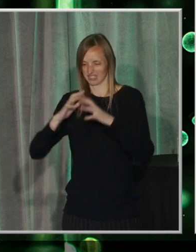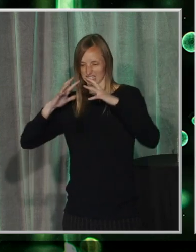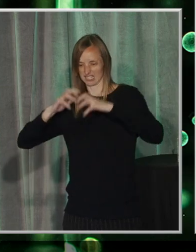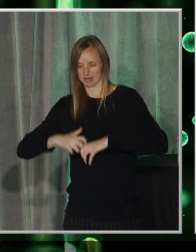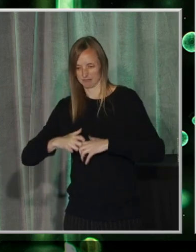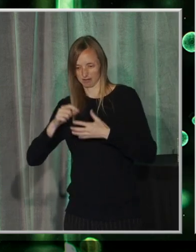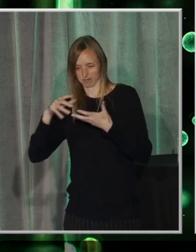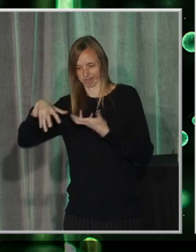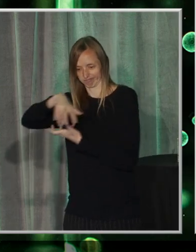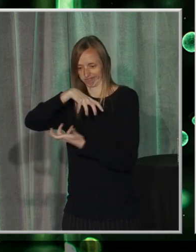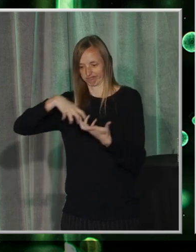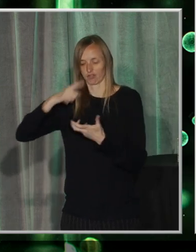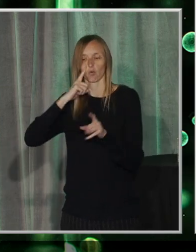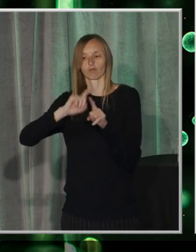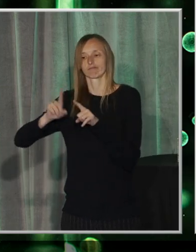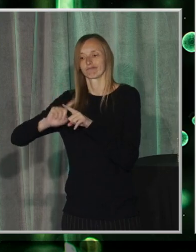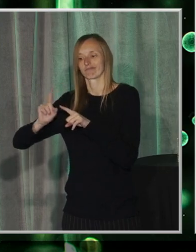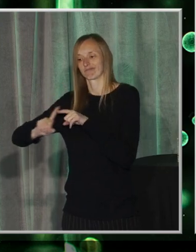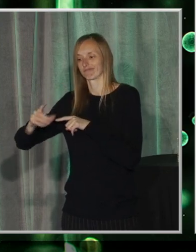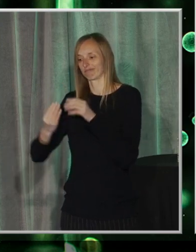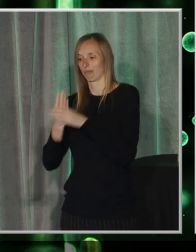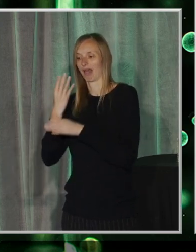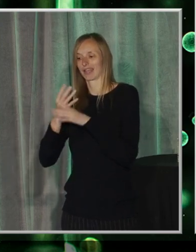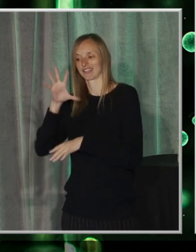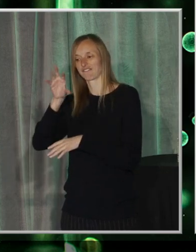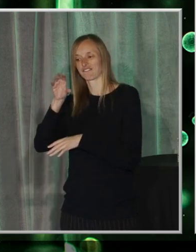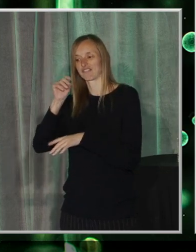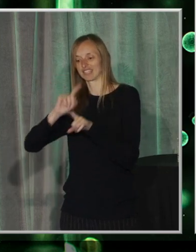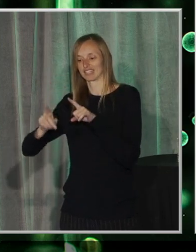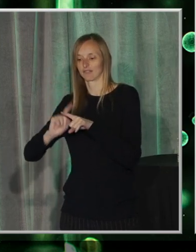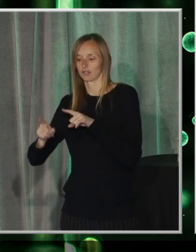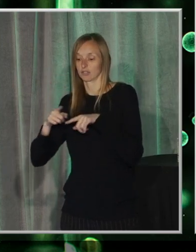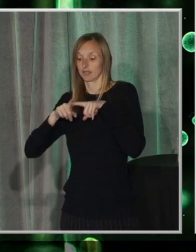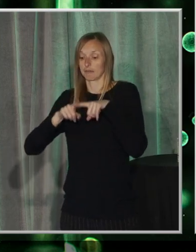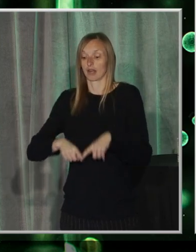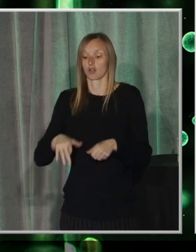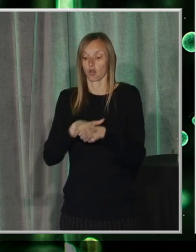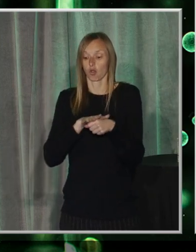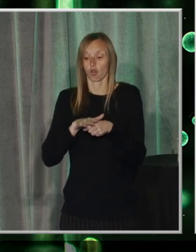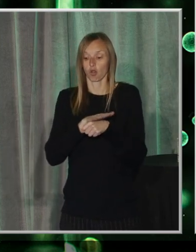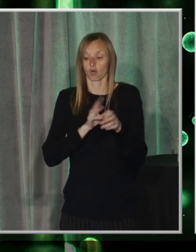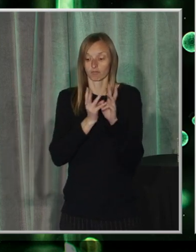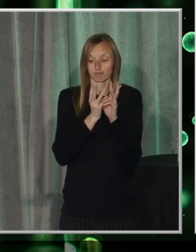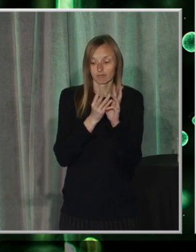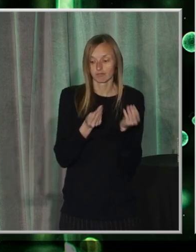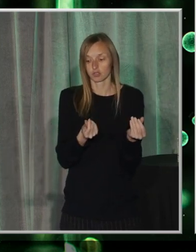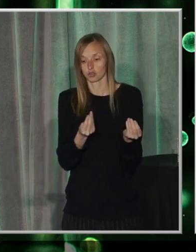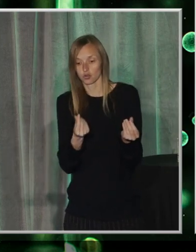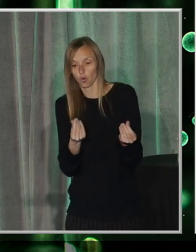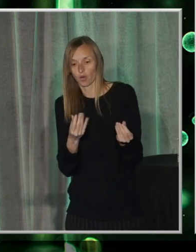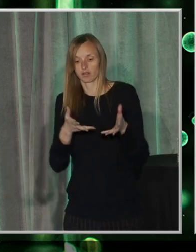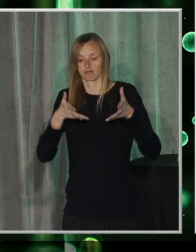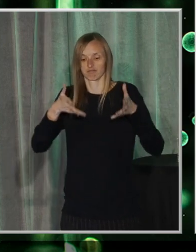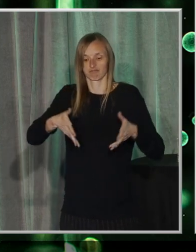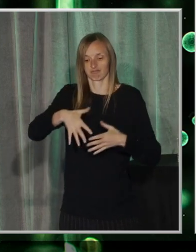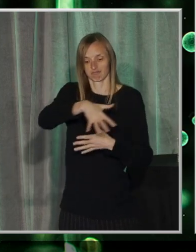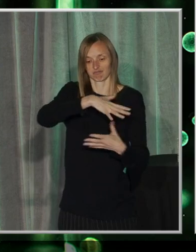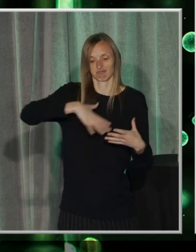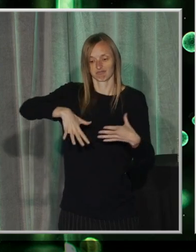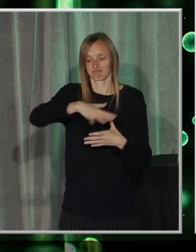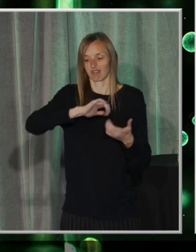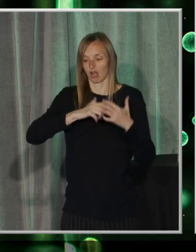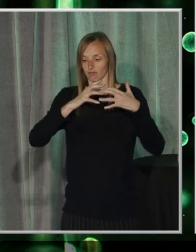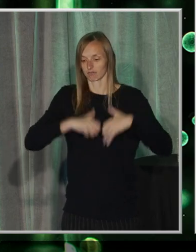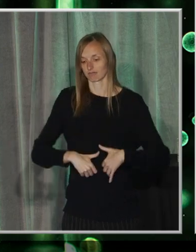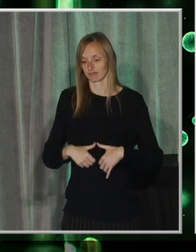50 crop types based on local soil, climate, and waste conditions. This platform then guides